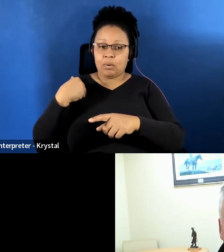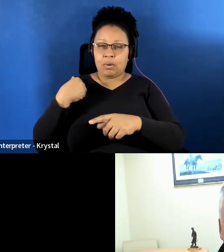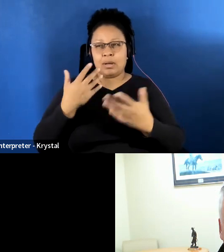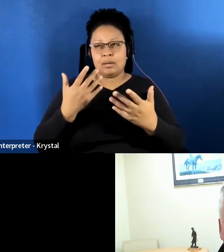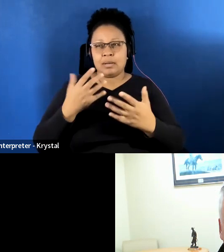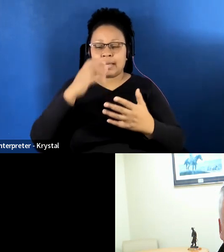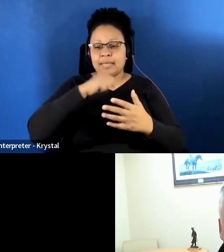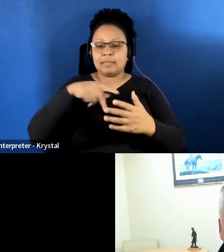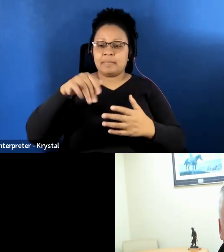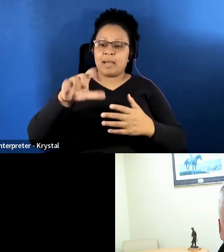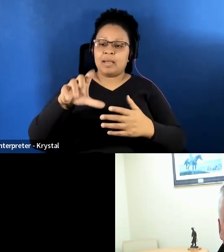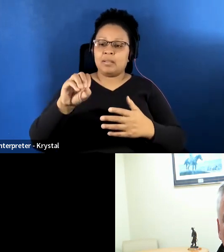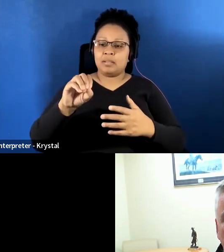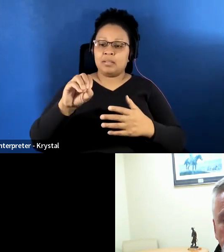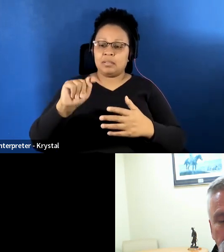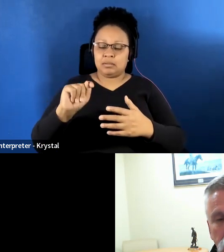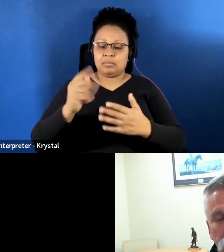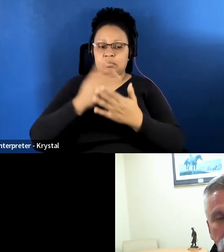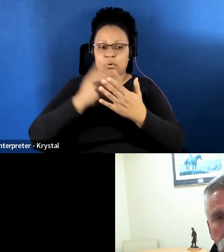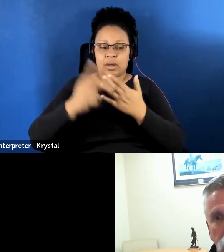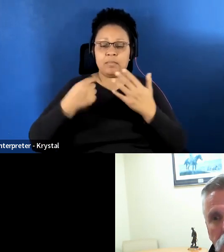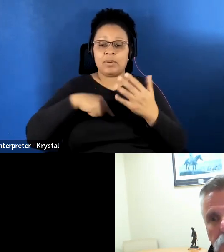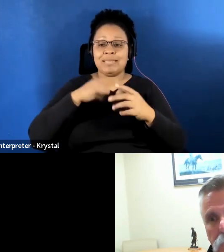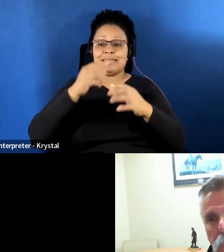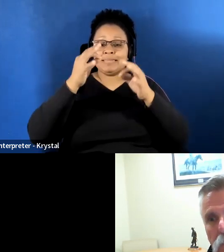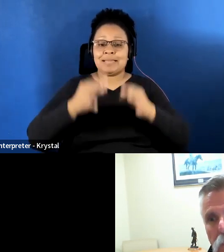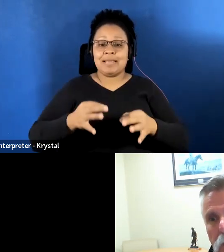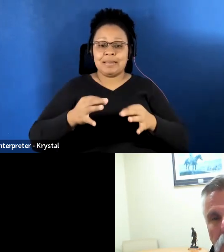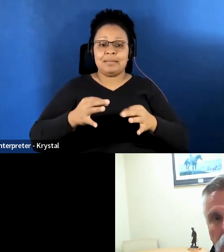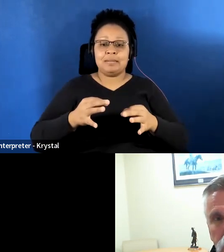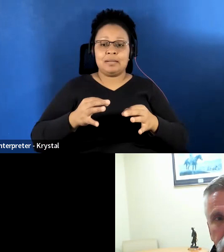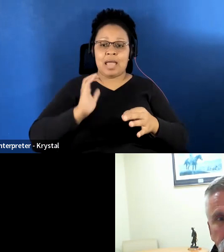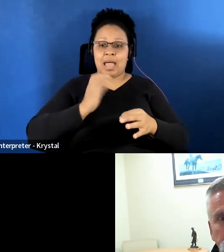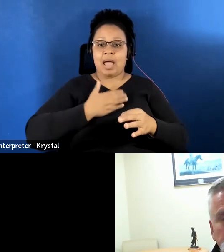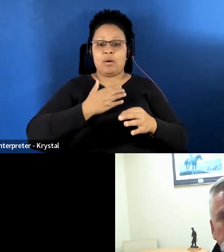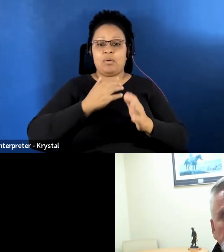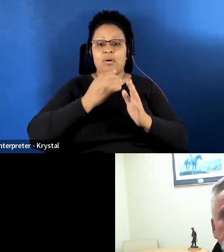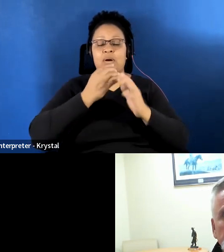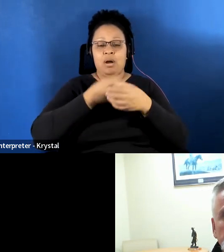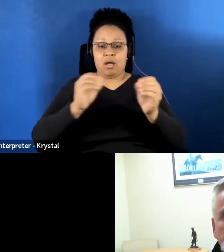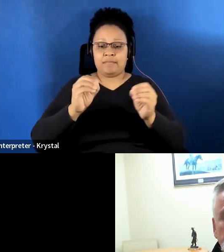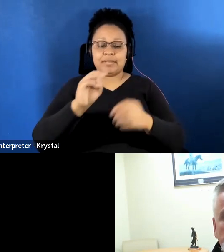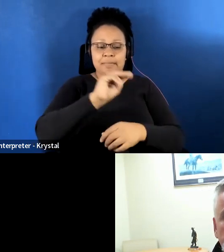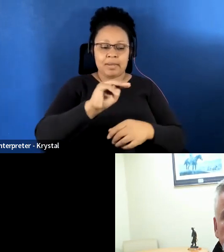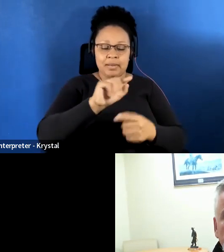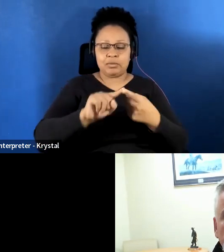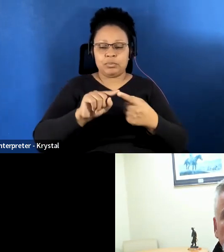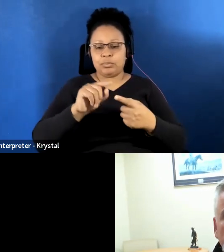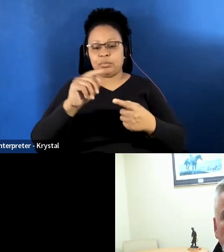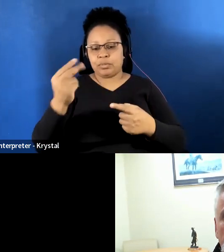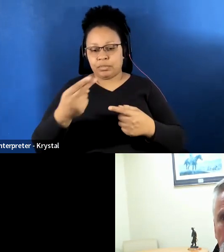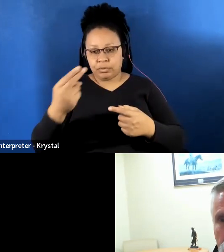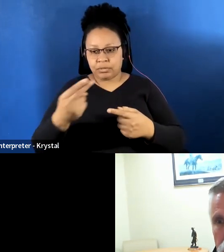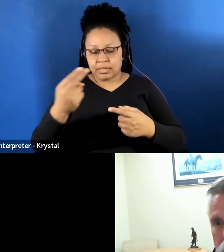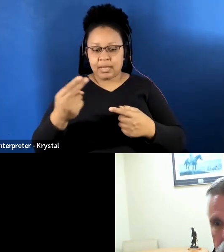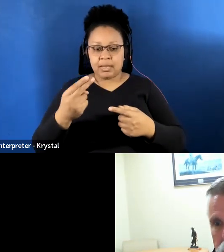the pilot program that we were running, we decided to just make our office hours Monday through Thursday. And as of